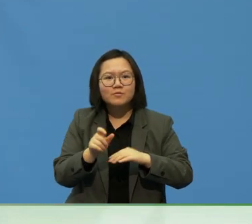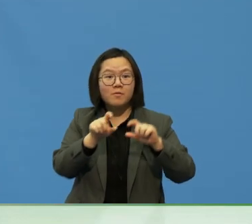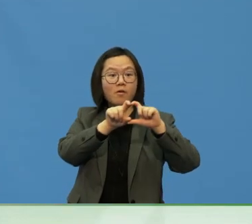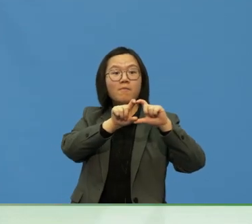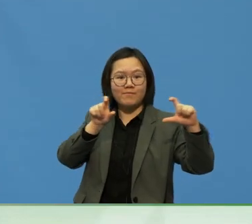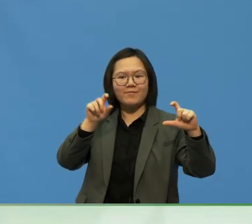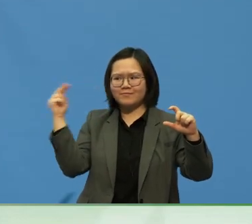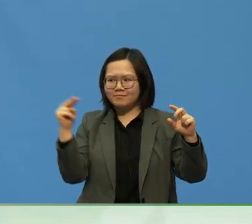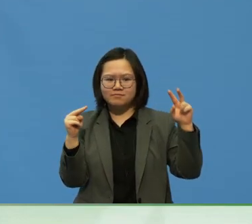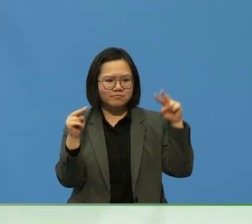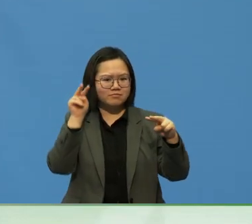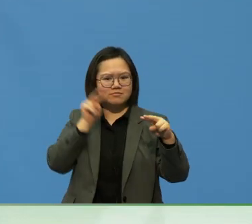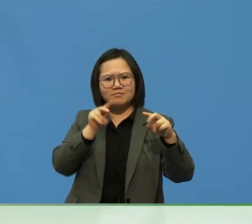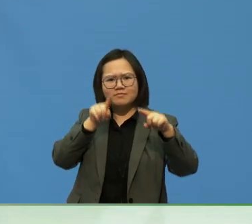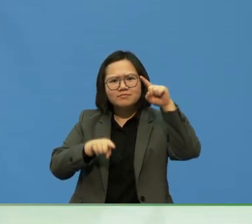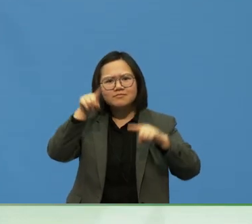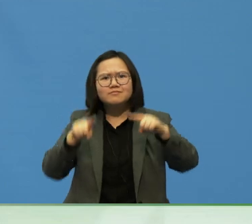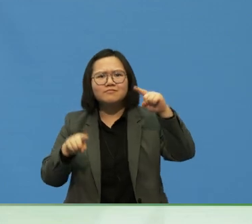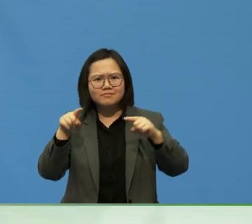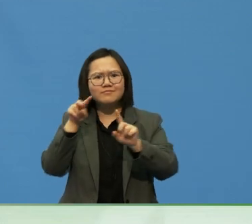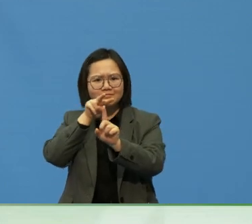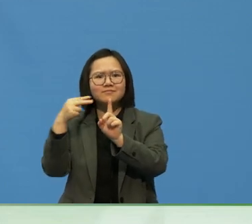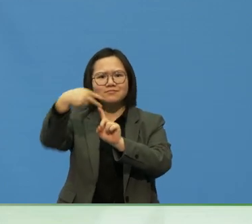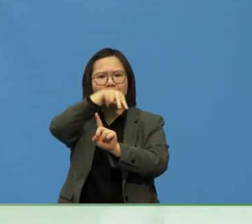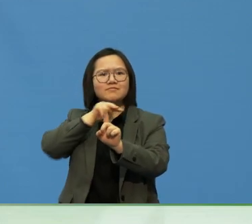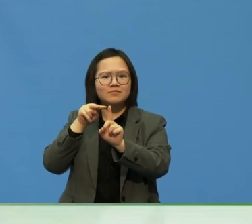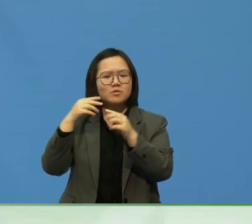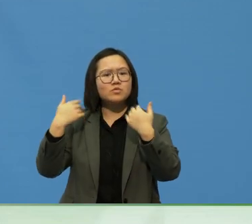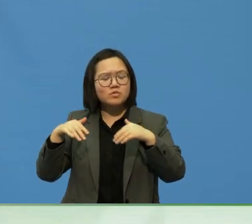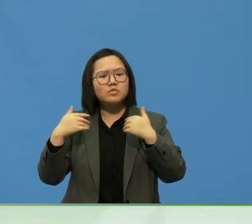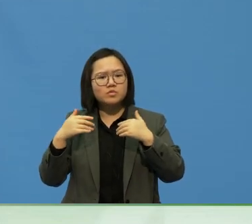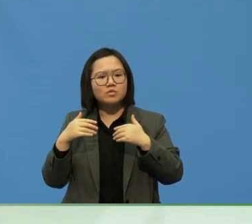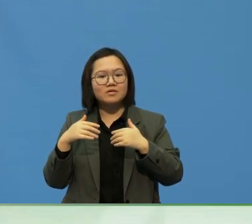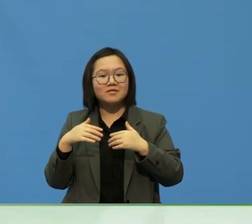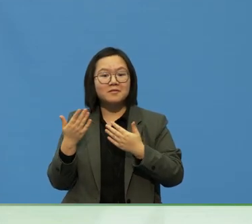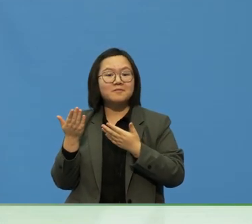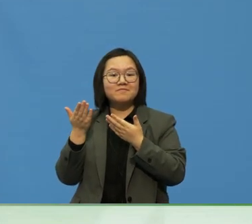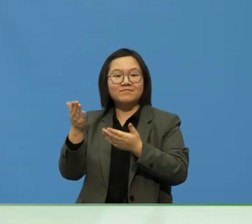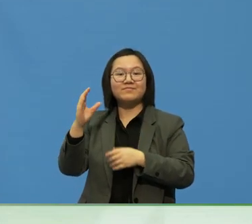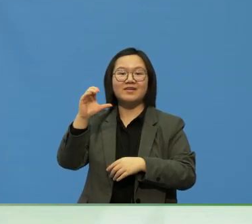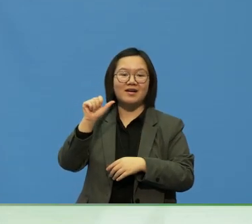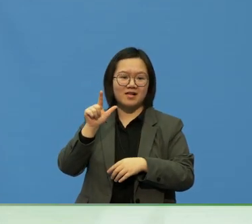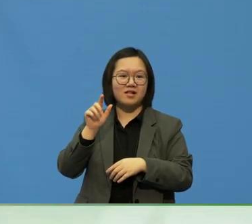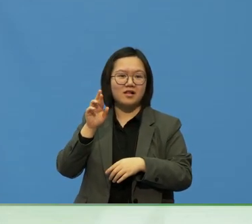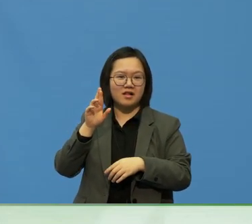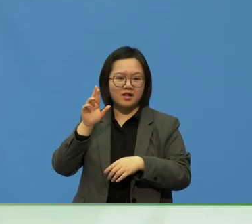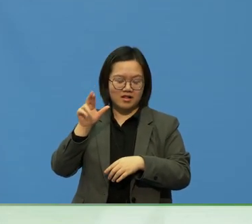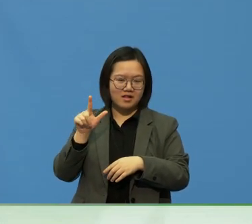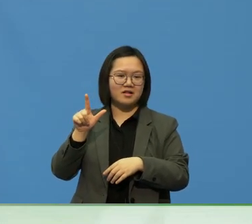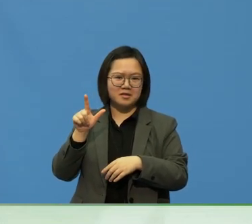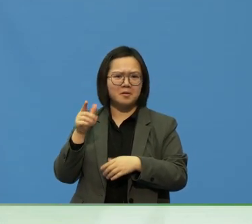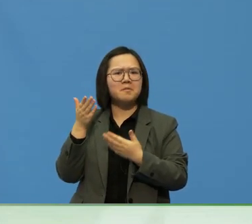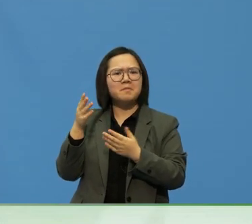corporates. So we will explore these 3 different avenues, starting with you, Carla. So you gave already a wonderful